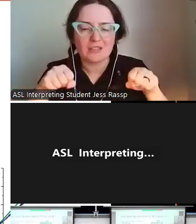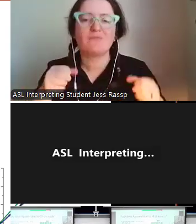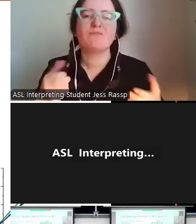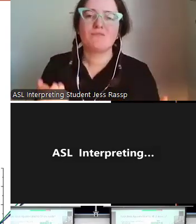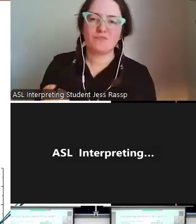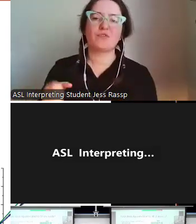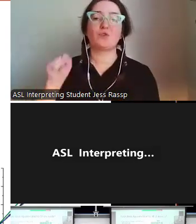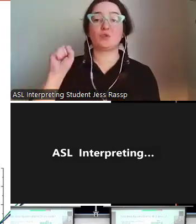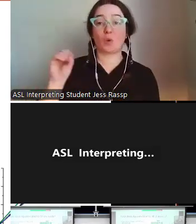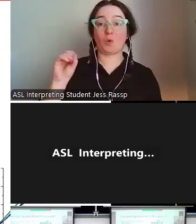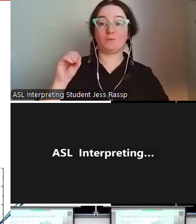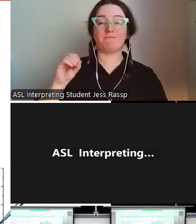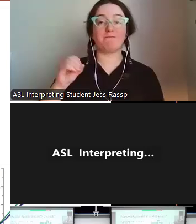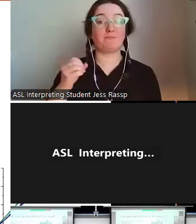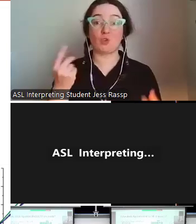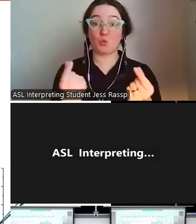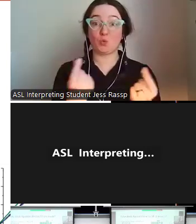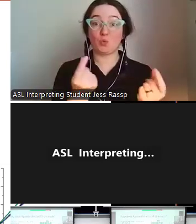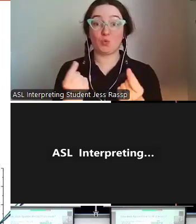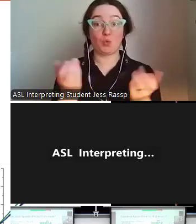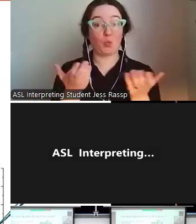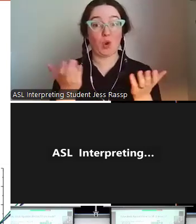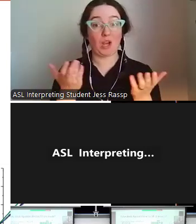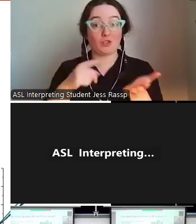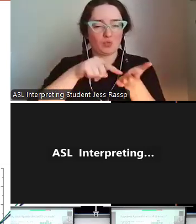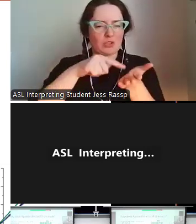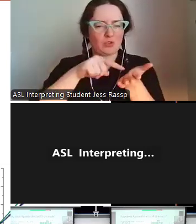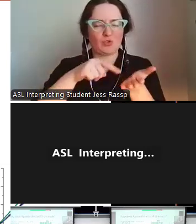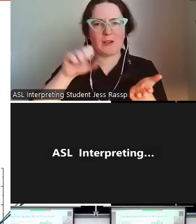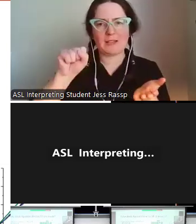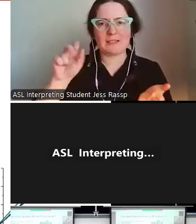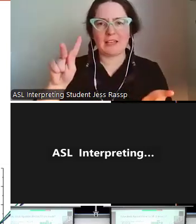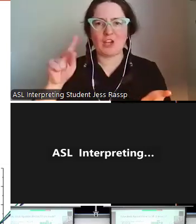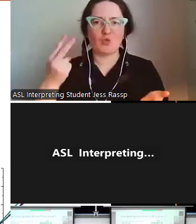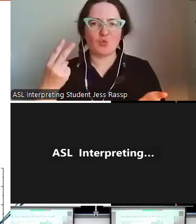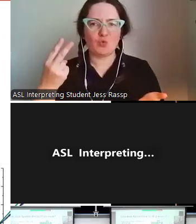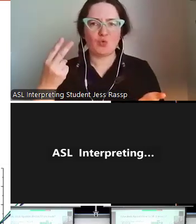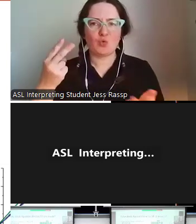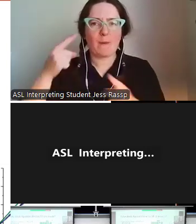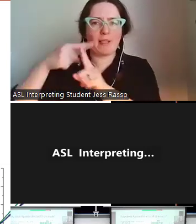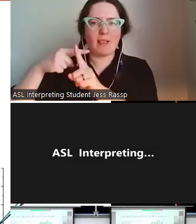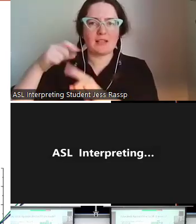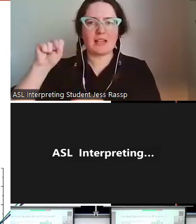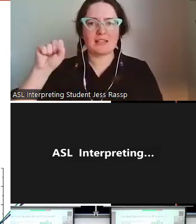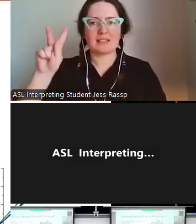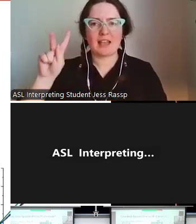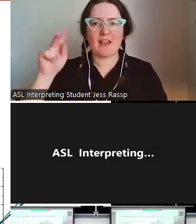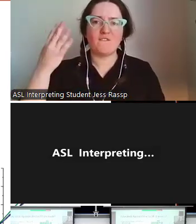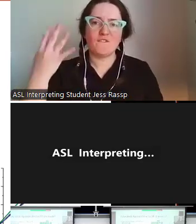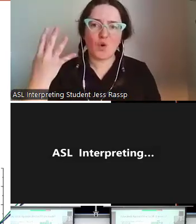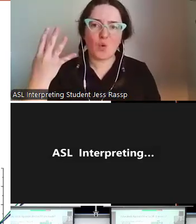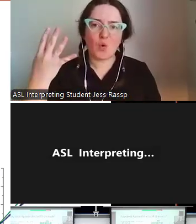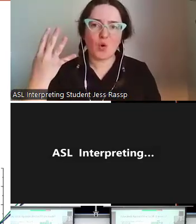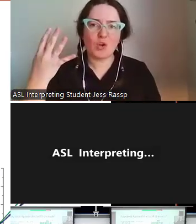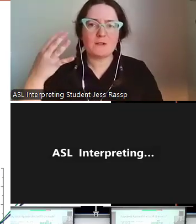and SK4 and did a chimeric of them, and they were able to get that to crystallize. So they couldn't get SK2 to